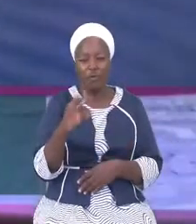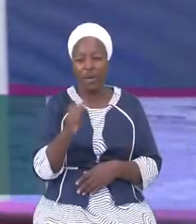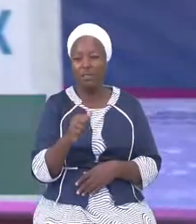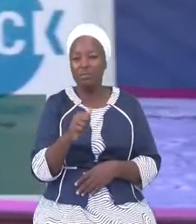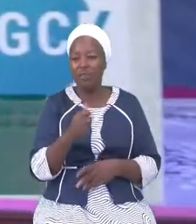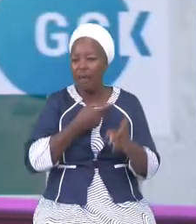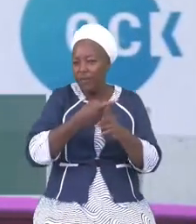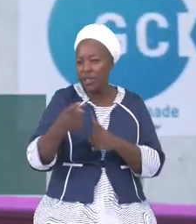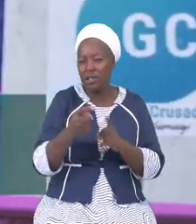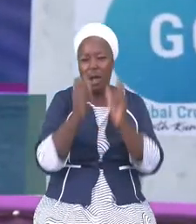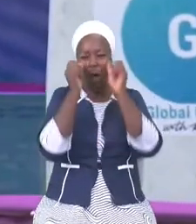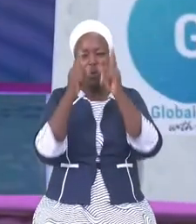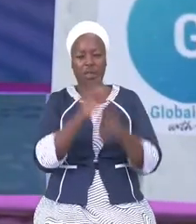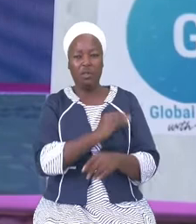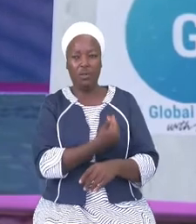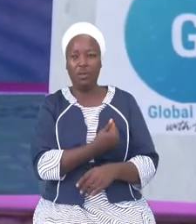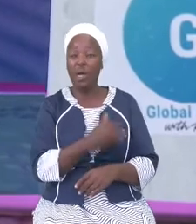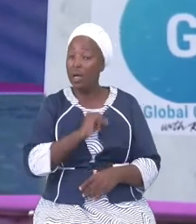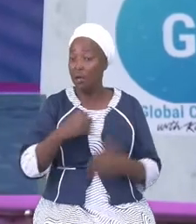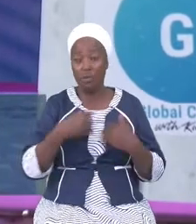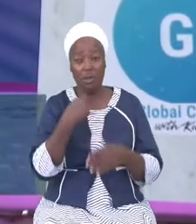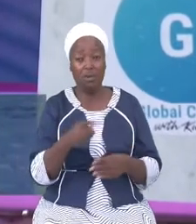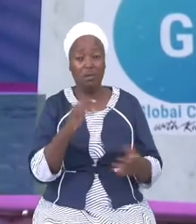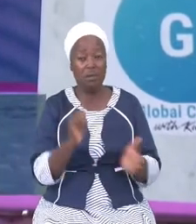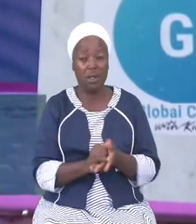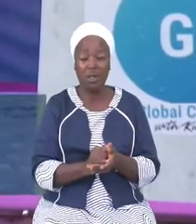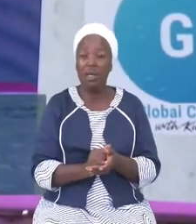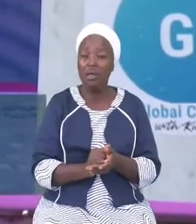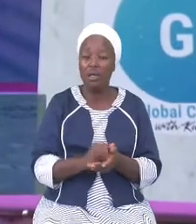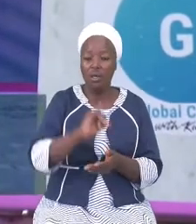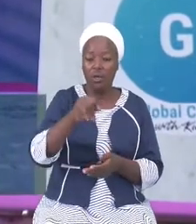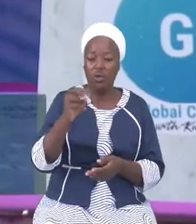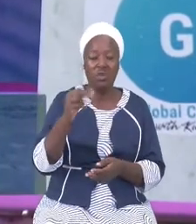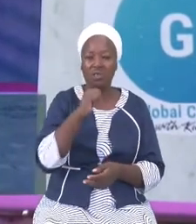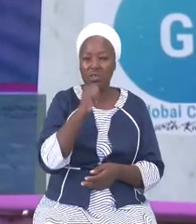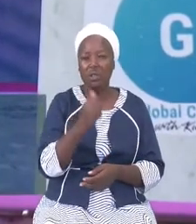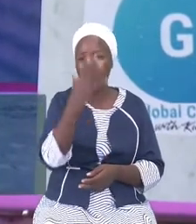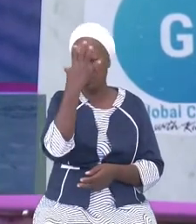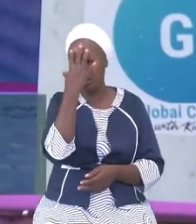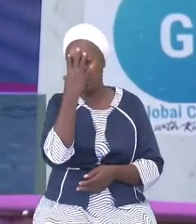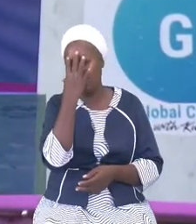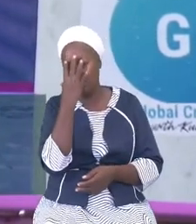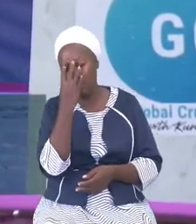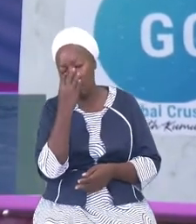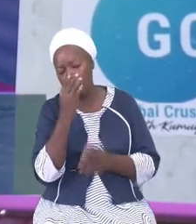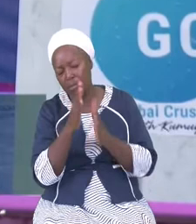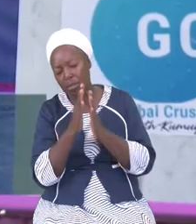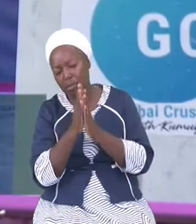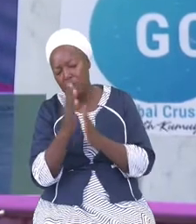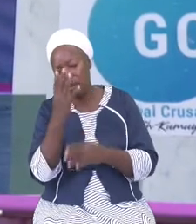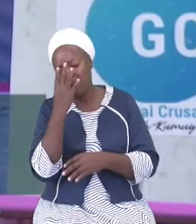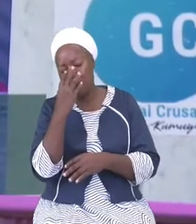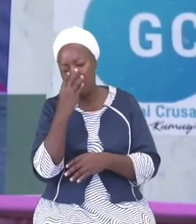I can tell you that Jonah was not dozing when he was praying this prayer. He wasn't